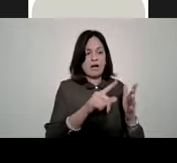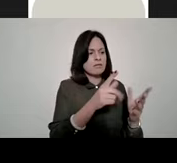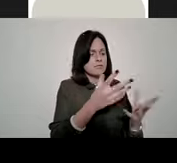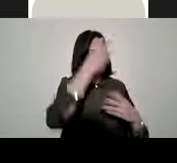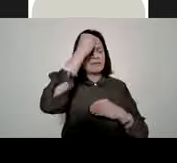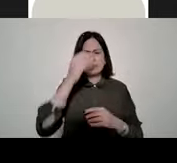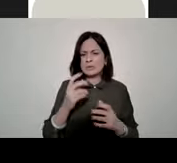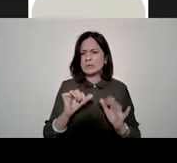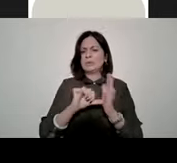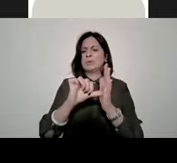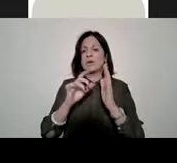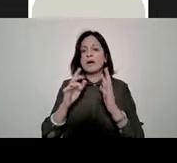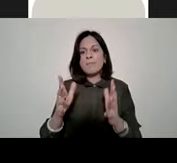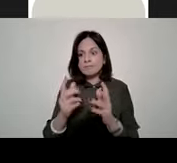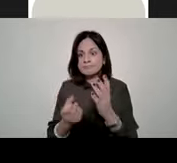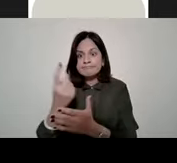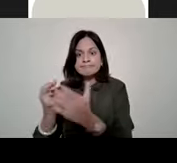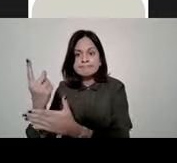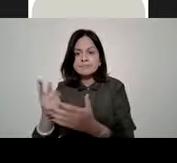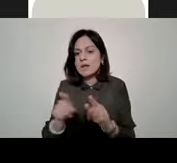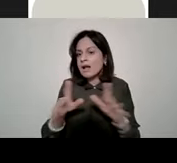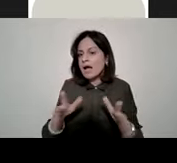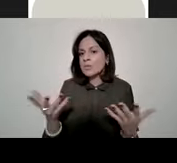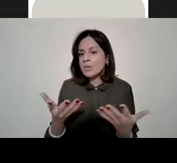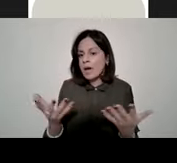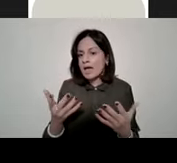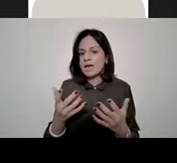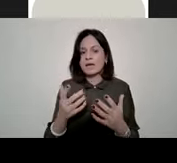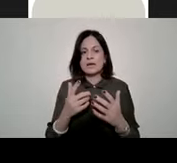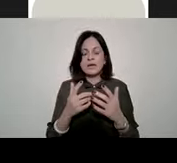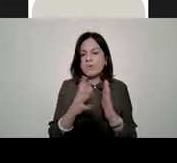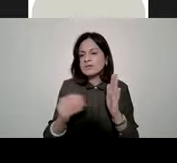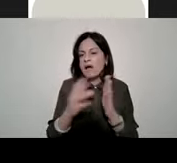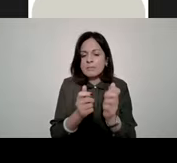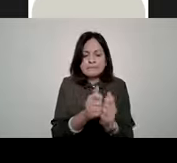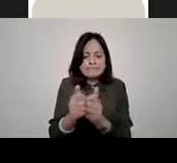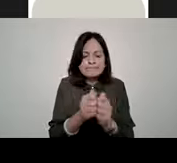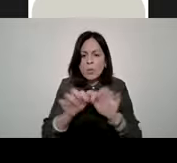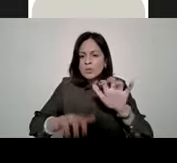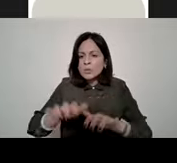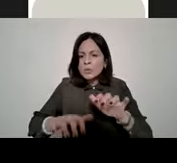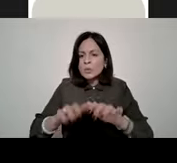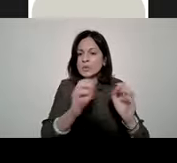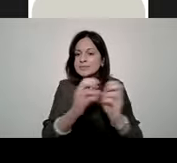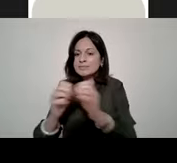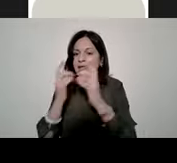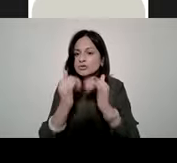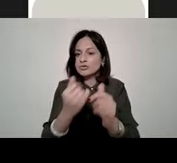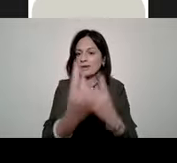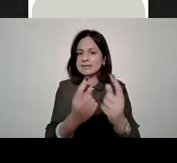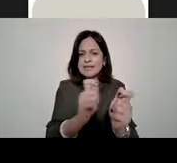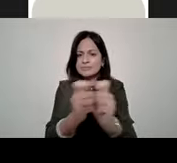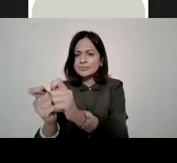already. And I mean, on a small scale, we can think of things like our spell checkers and things like that, which learn from us now